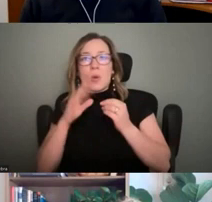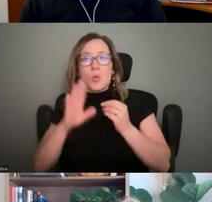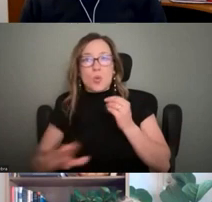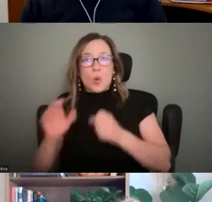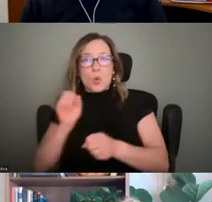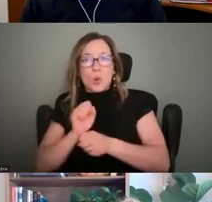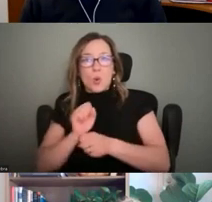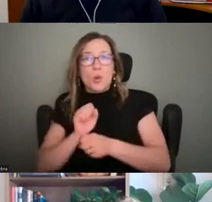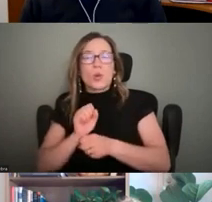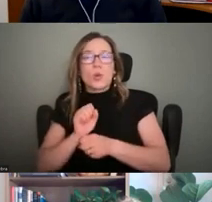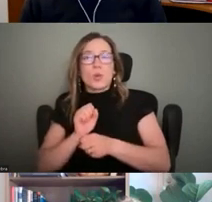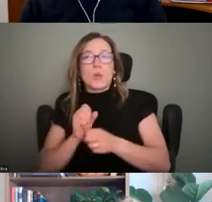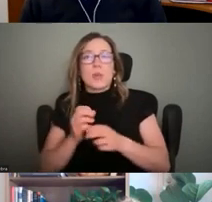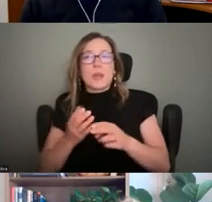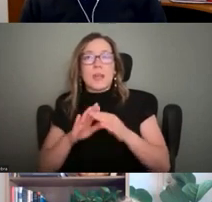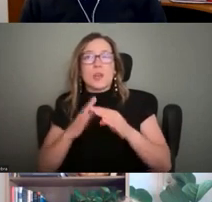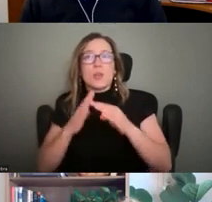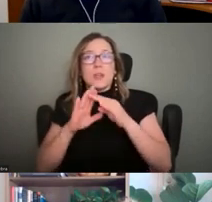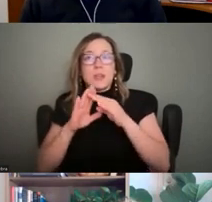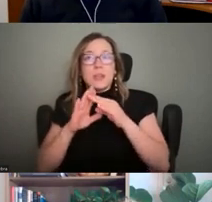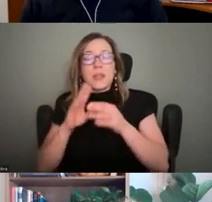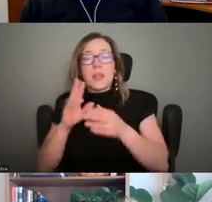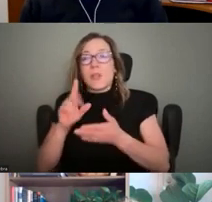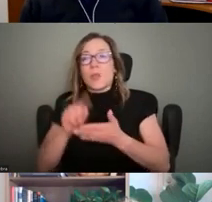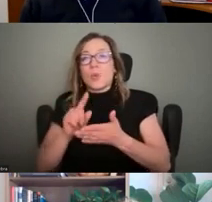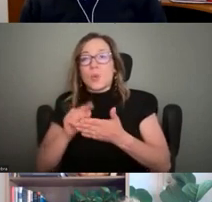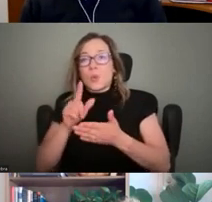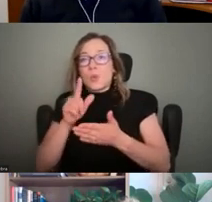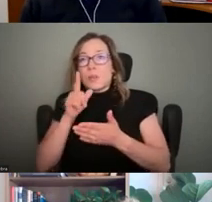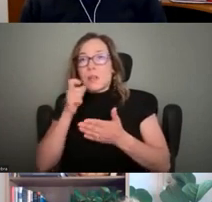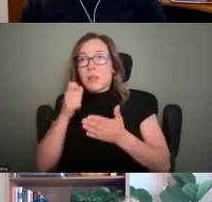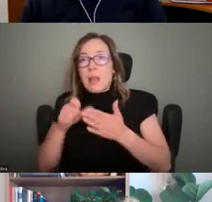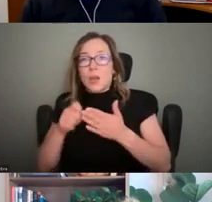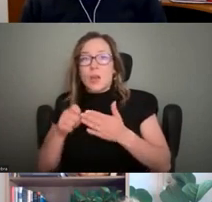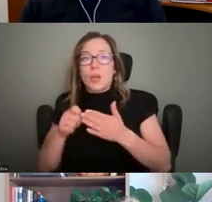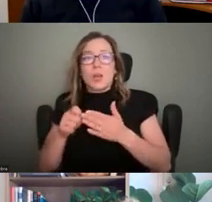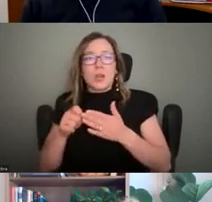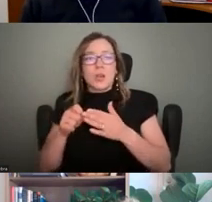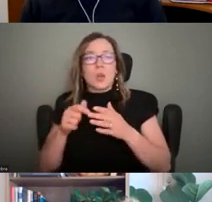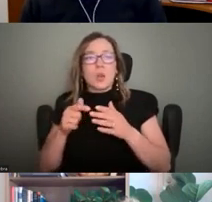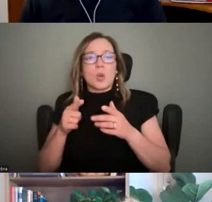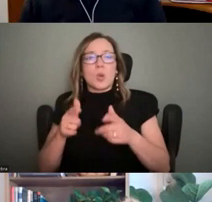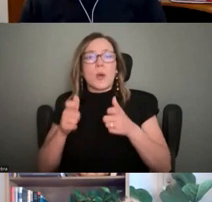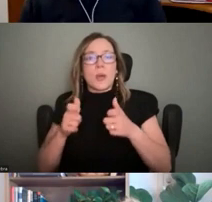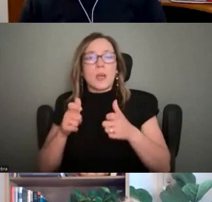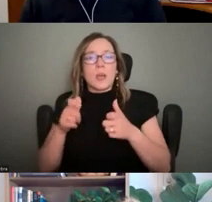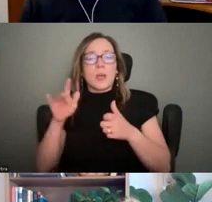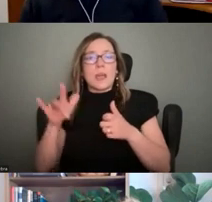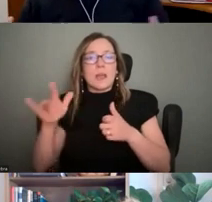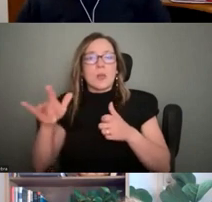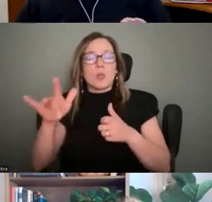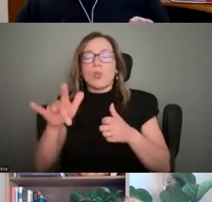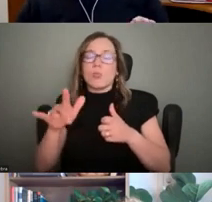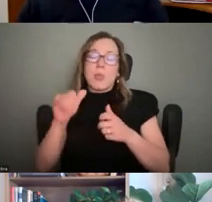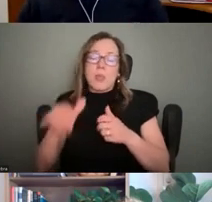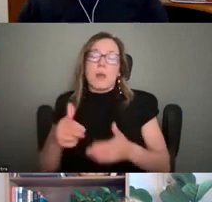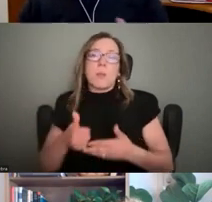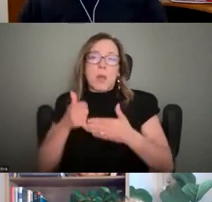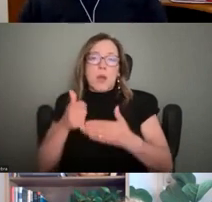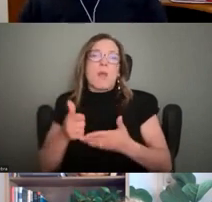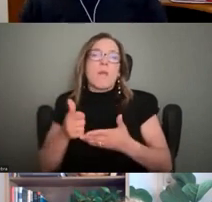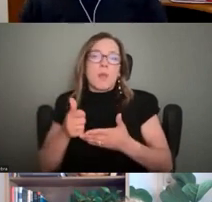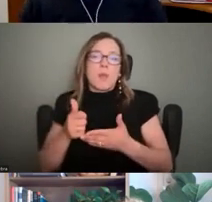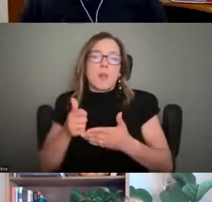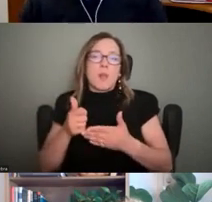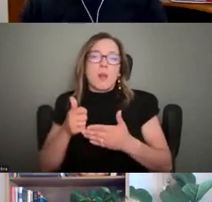in the newsletter open rates or the newsletter click throughs, for example, art can be very helpful in sort of